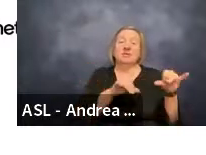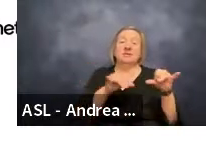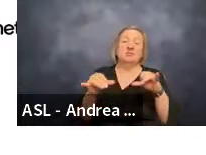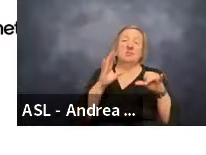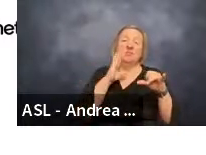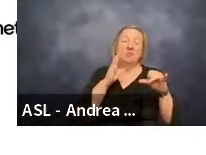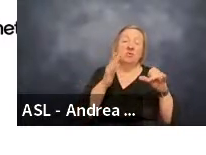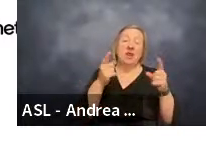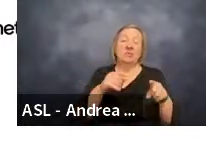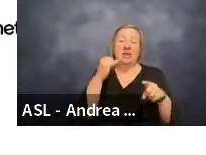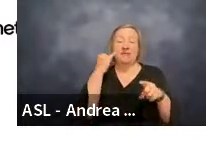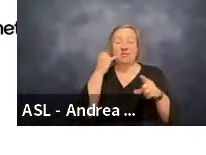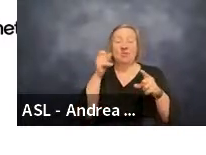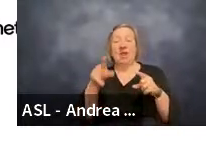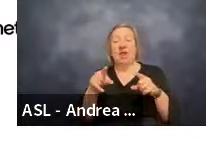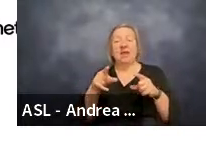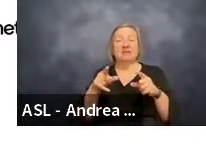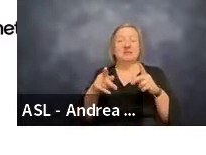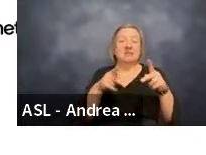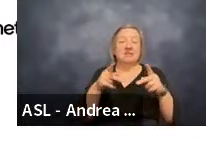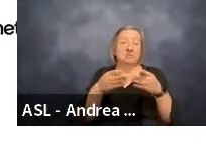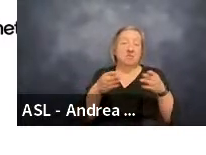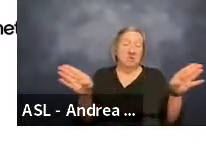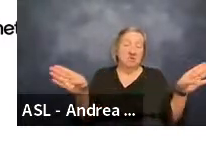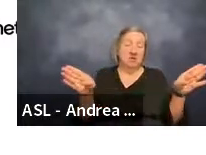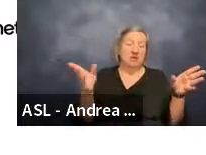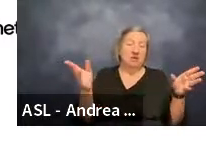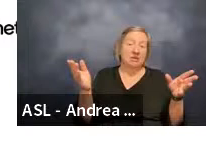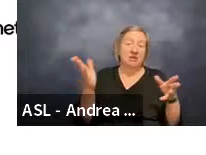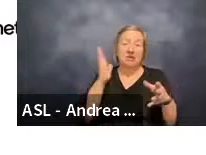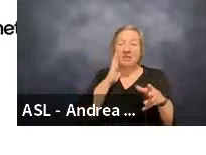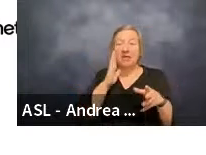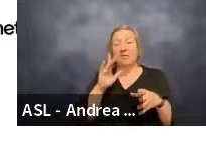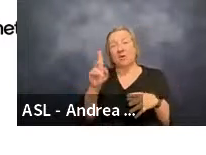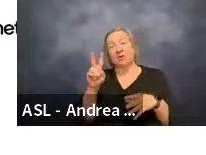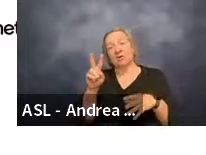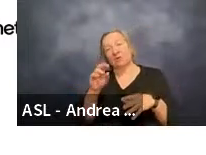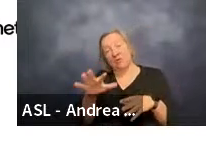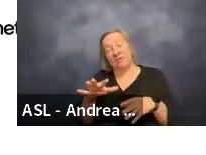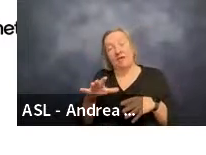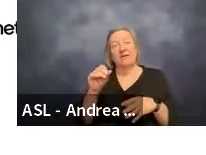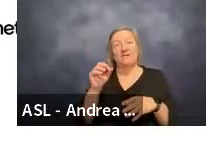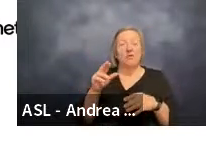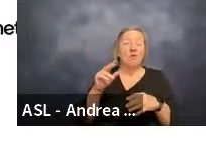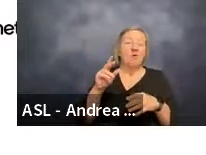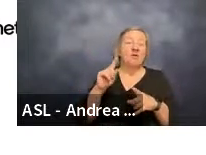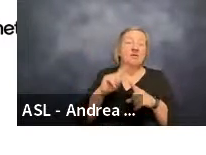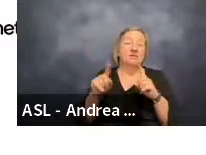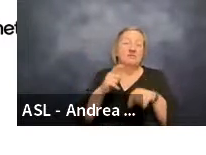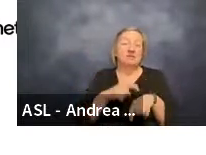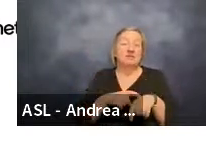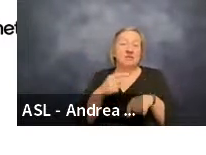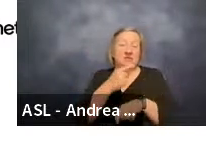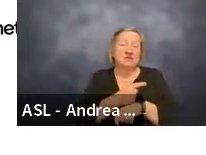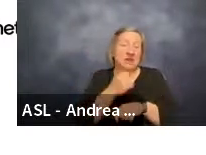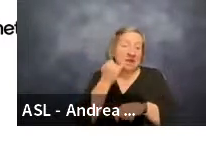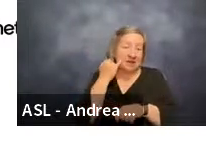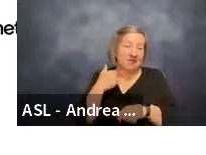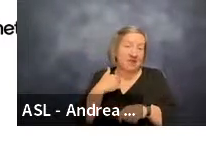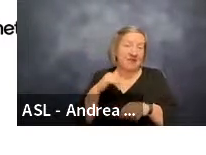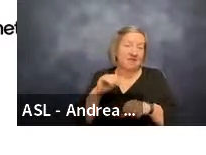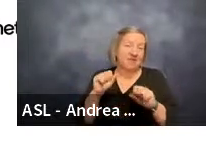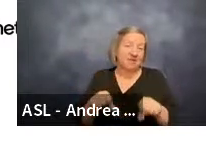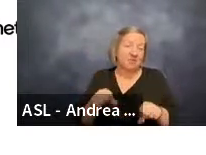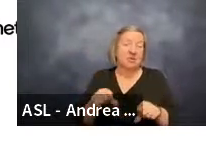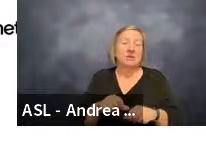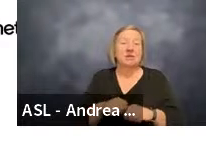get if you were to ask the greater public, that they would either take 205 or travel at a different time of day if they have that